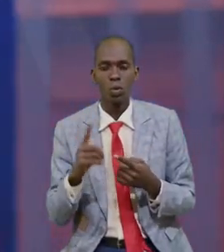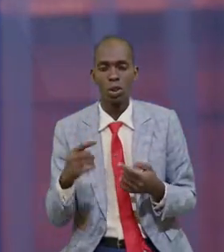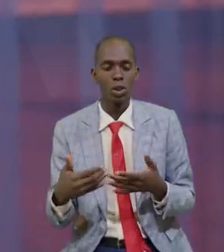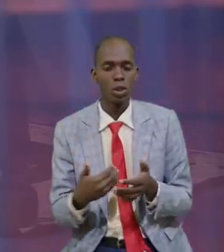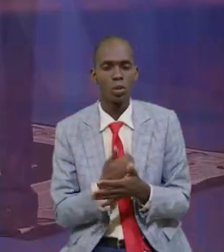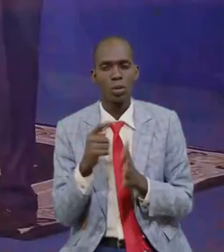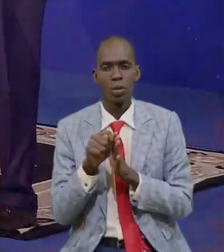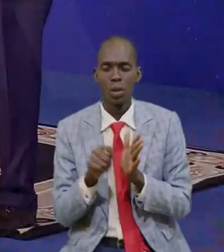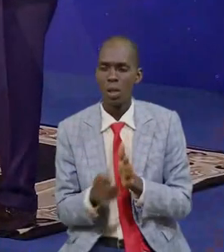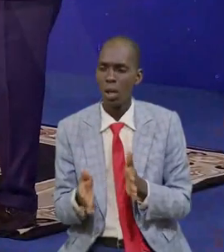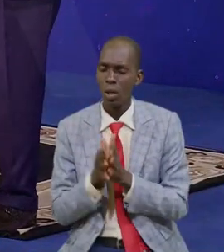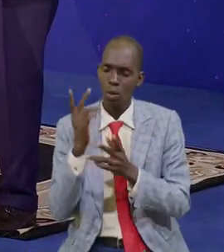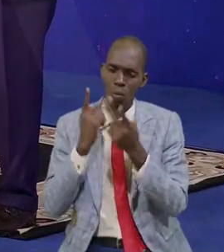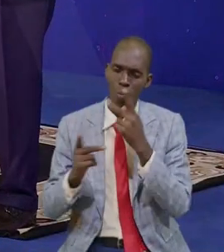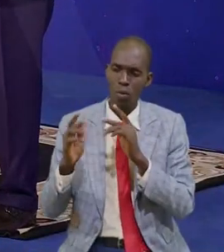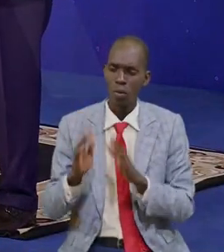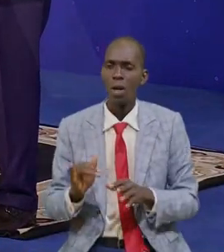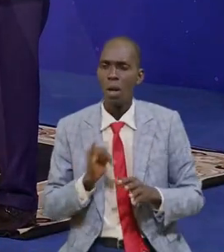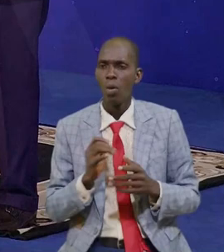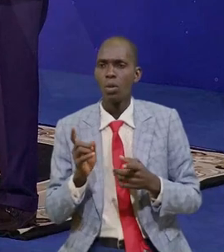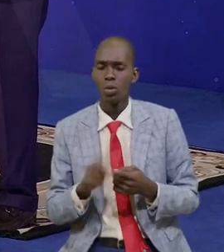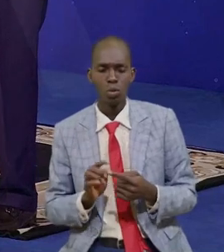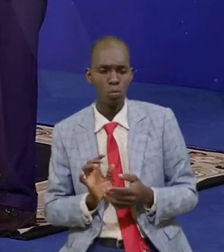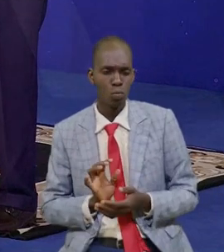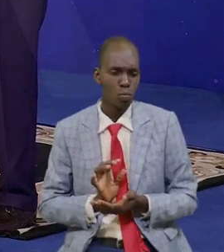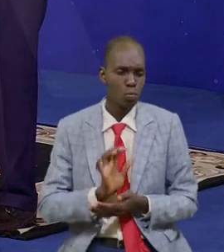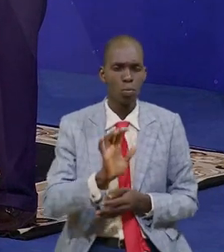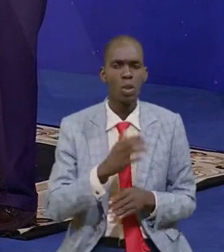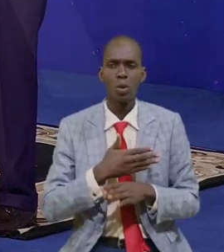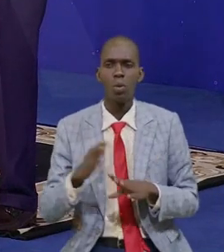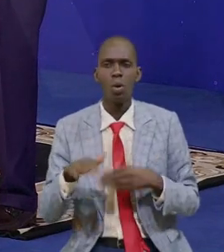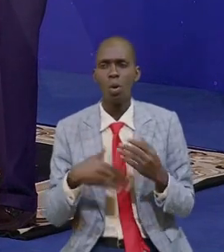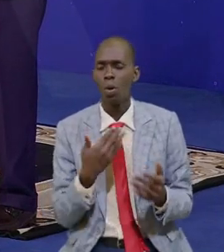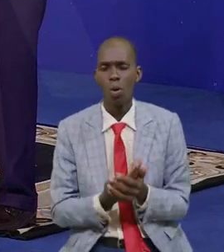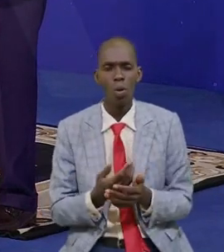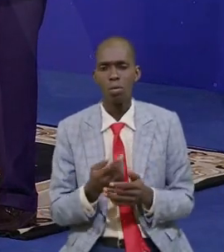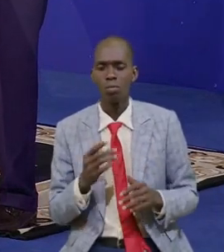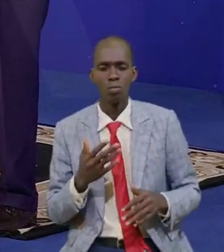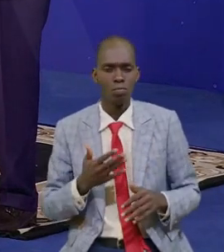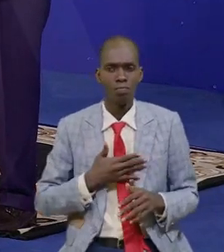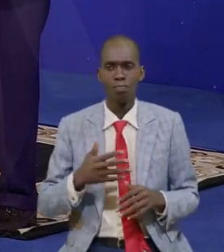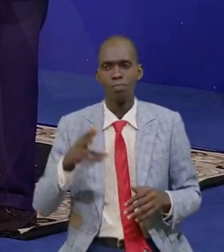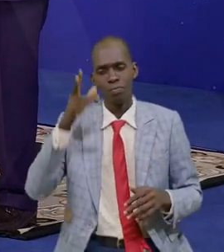prophet, prophet, I want to wash away all my demon, all my, you know,